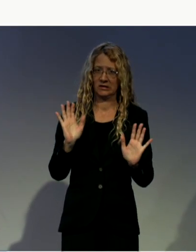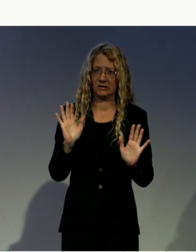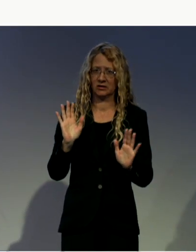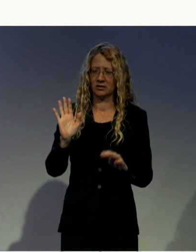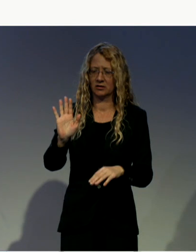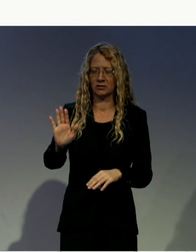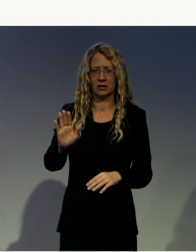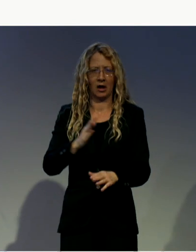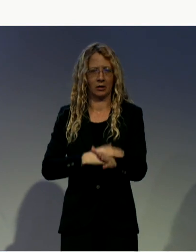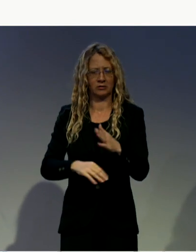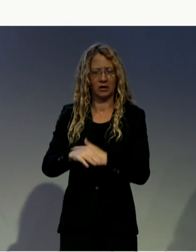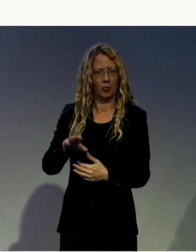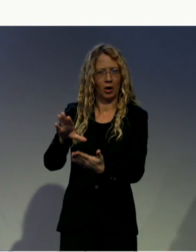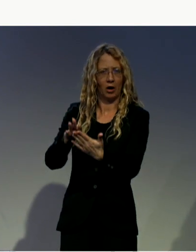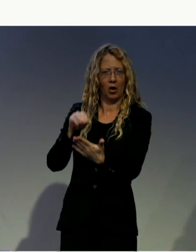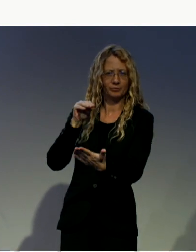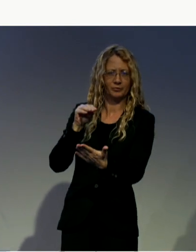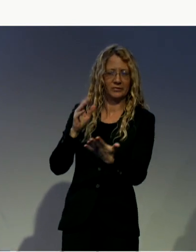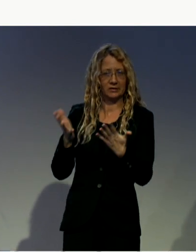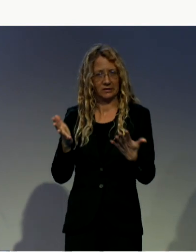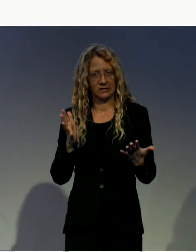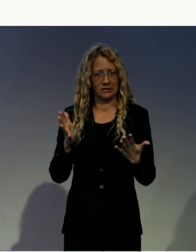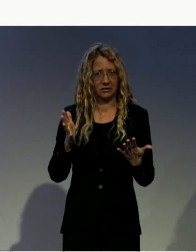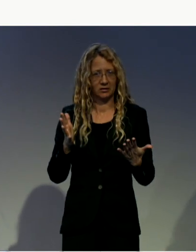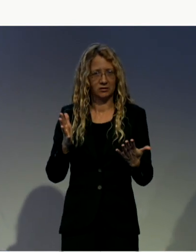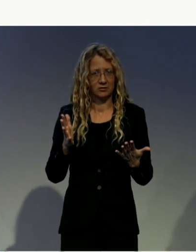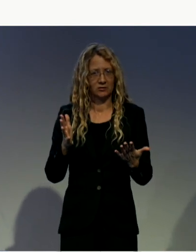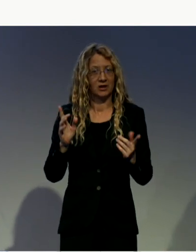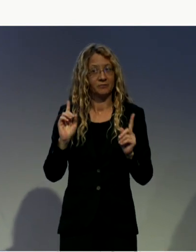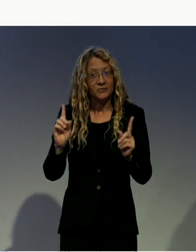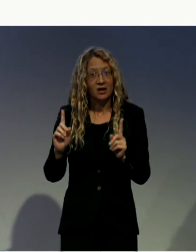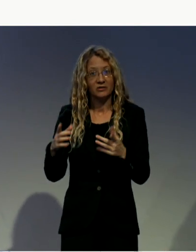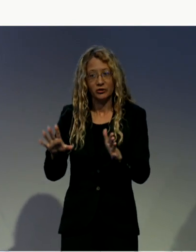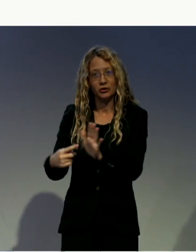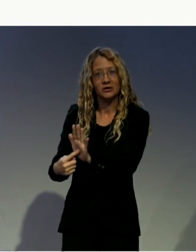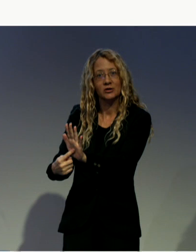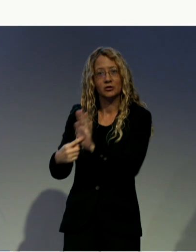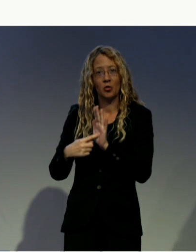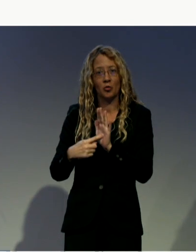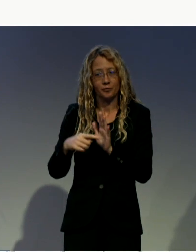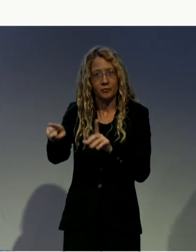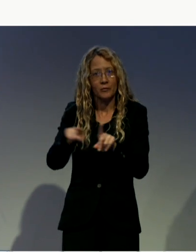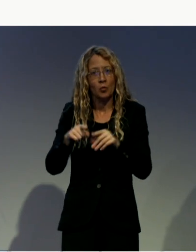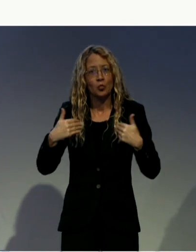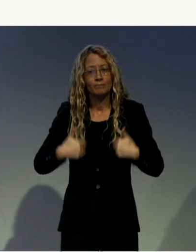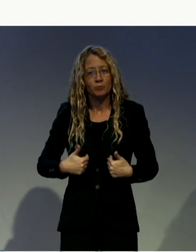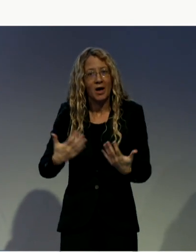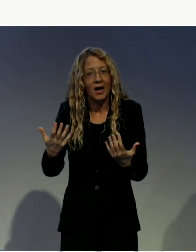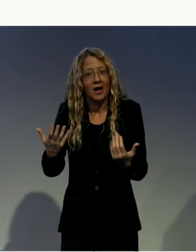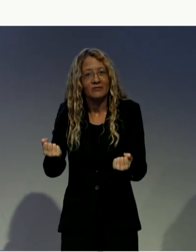good thing because it shows that she's a human being. I was wondering what you felt about the film,